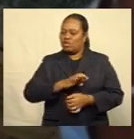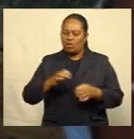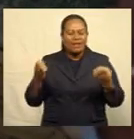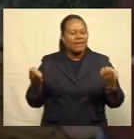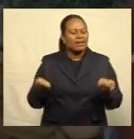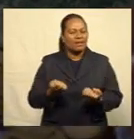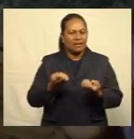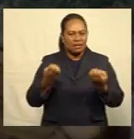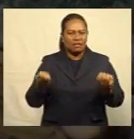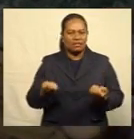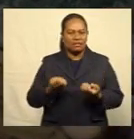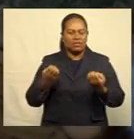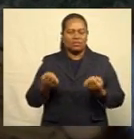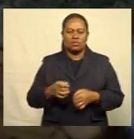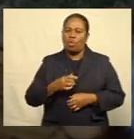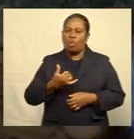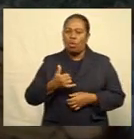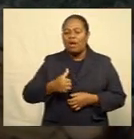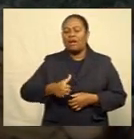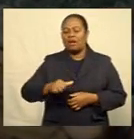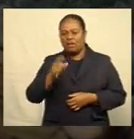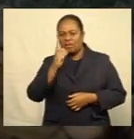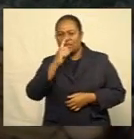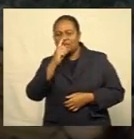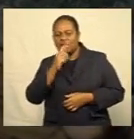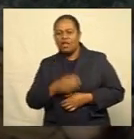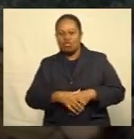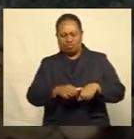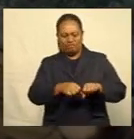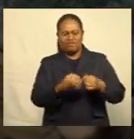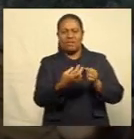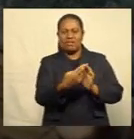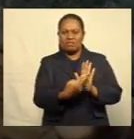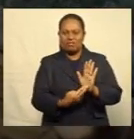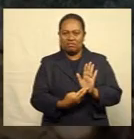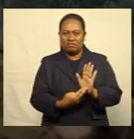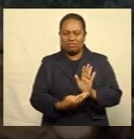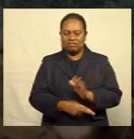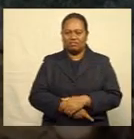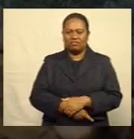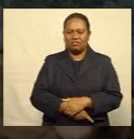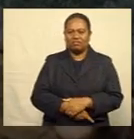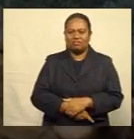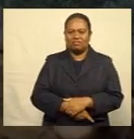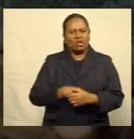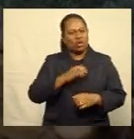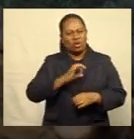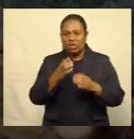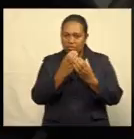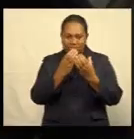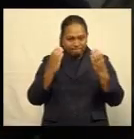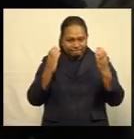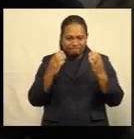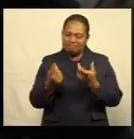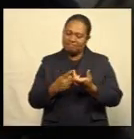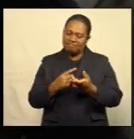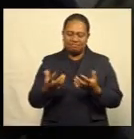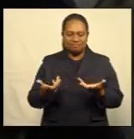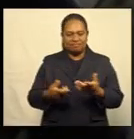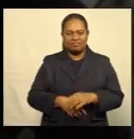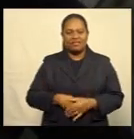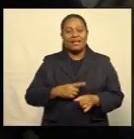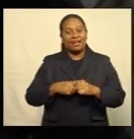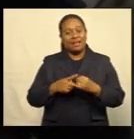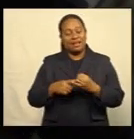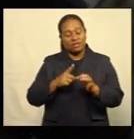or let people get away with this not wearing of mask and the other disciplines. My last question,